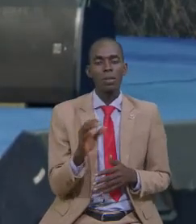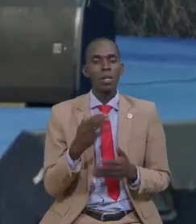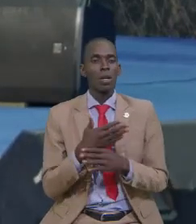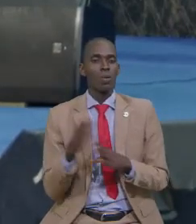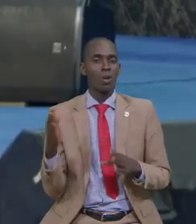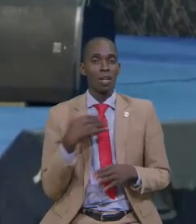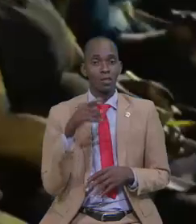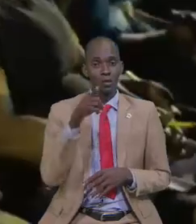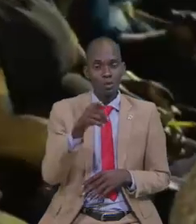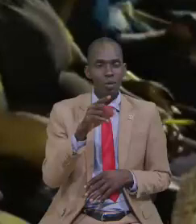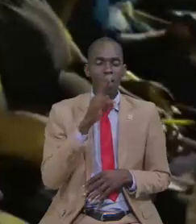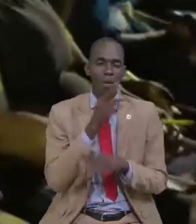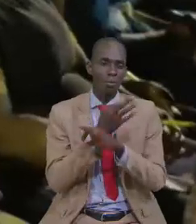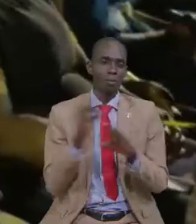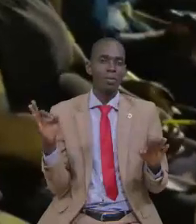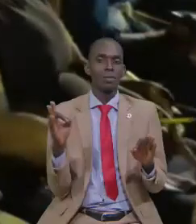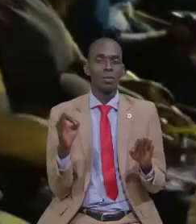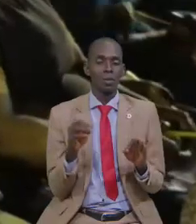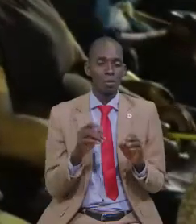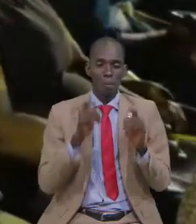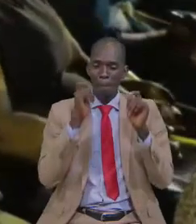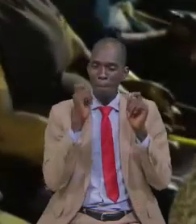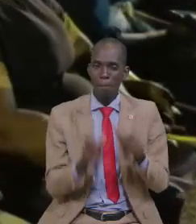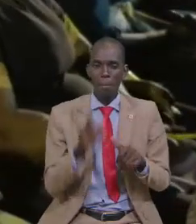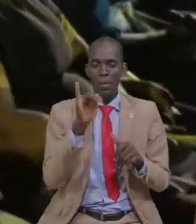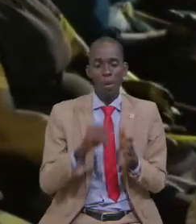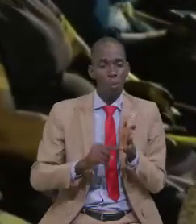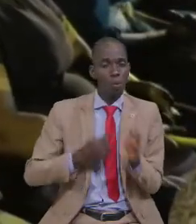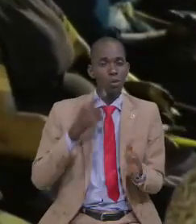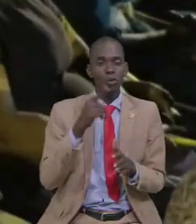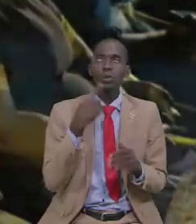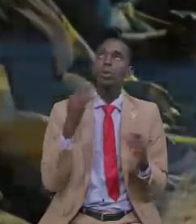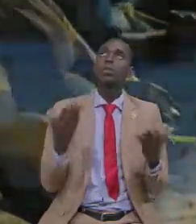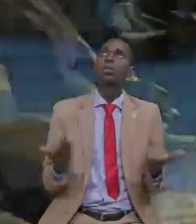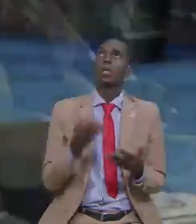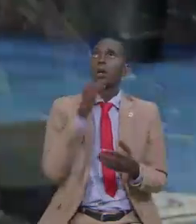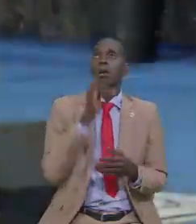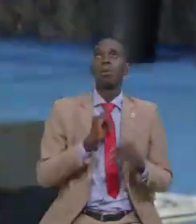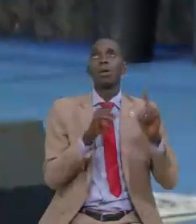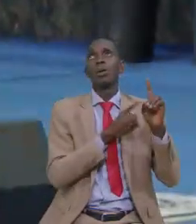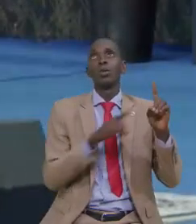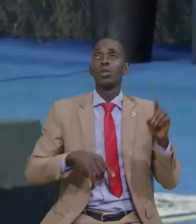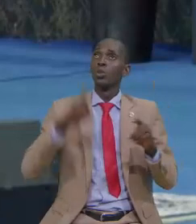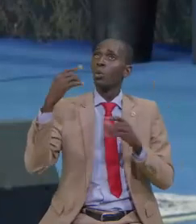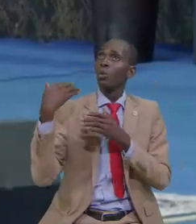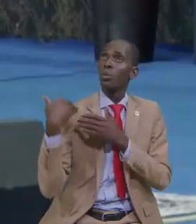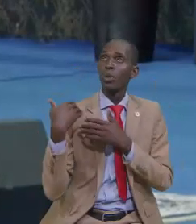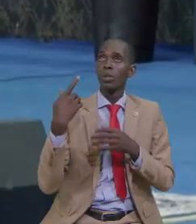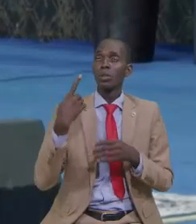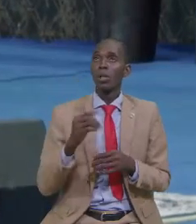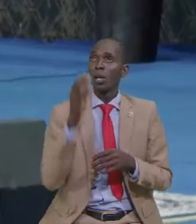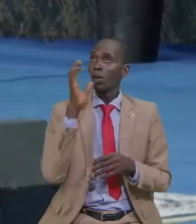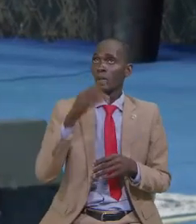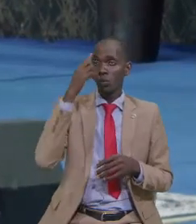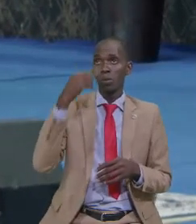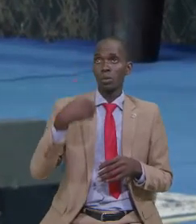free. The moment you come and you say, here am I, Lord, you bore the curse for me, the